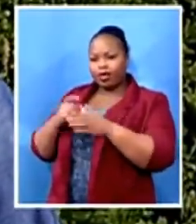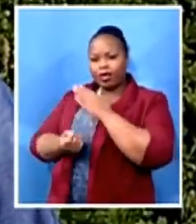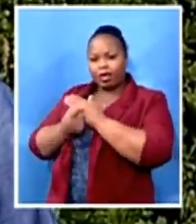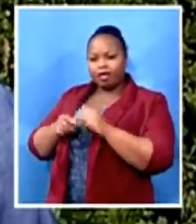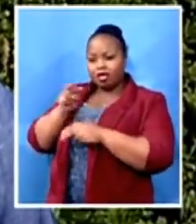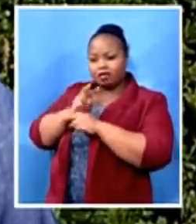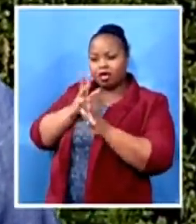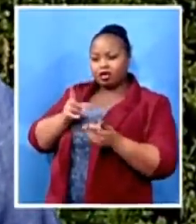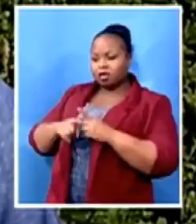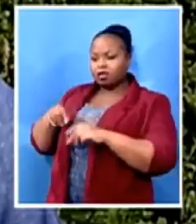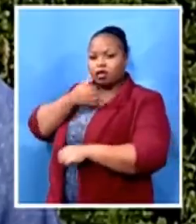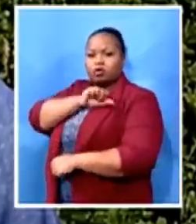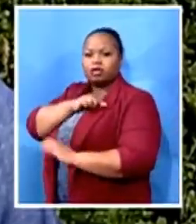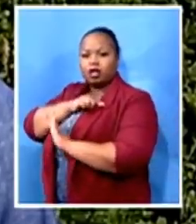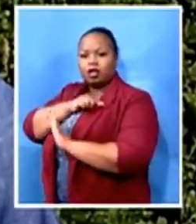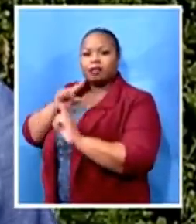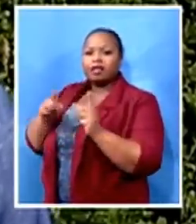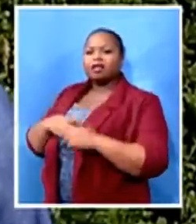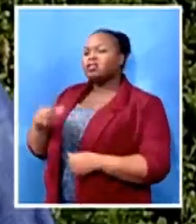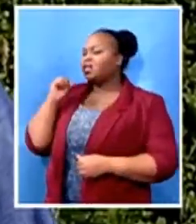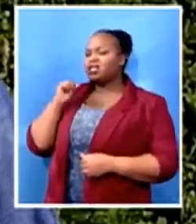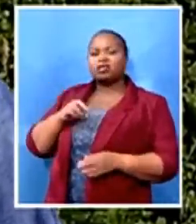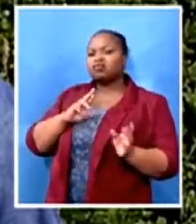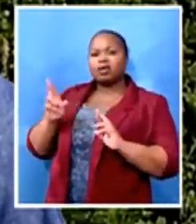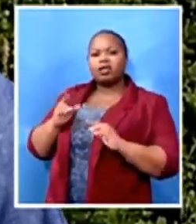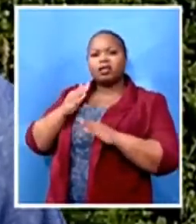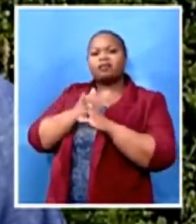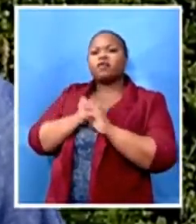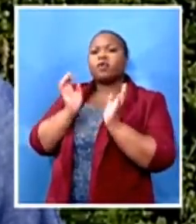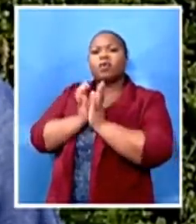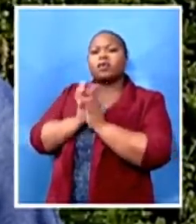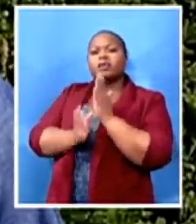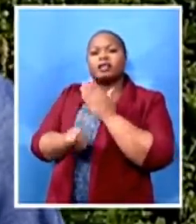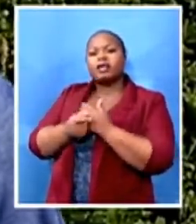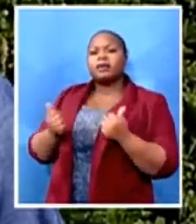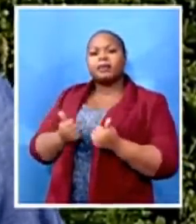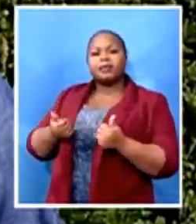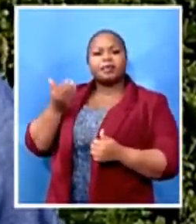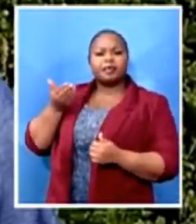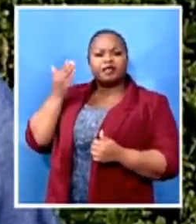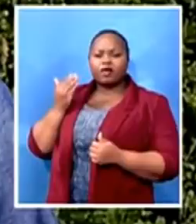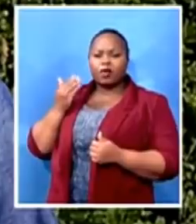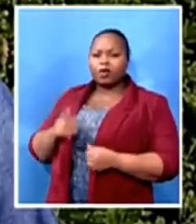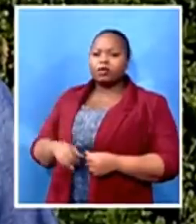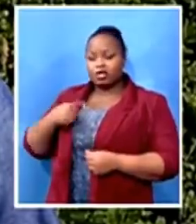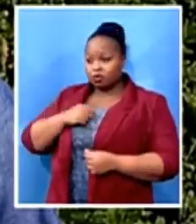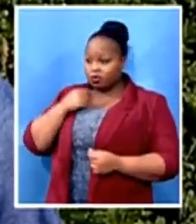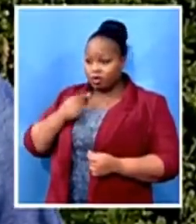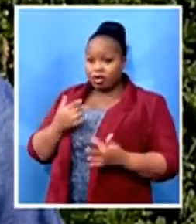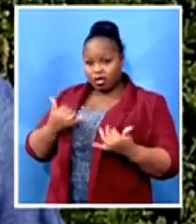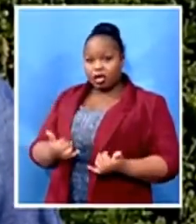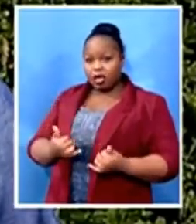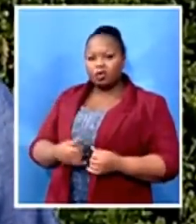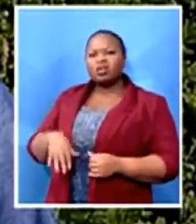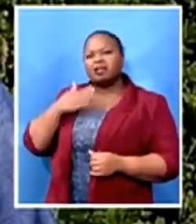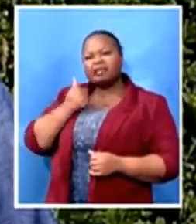ready yesterday, even before we met. They would have been ready even the following day from that day. So that's why we've said, can we just be a bit professional on this issue, go back